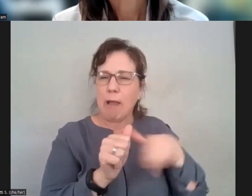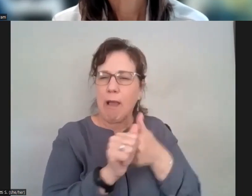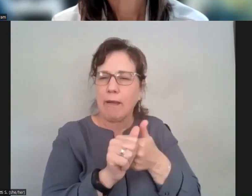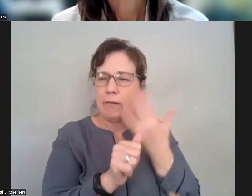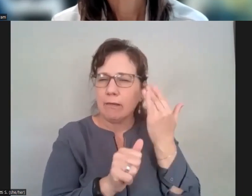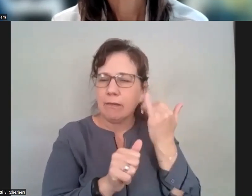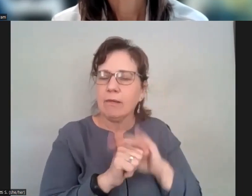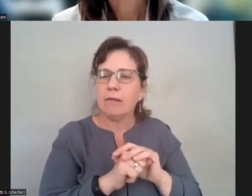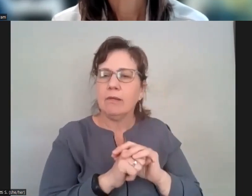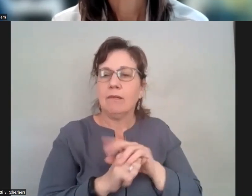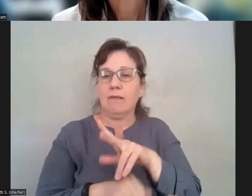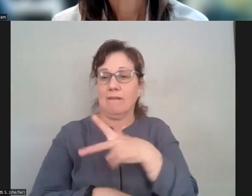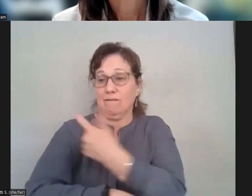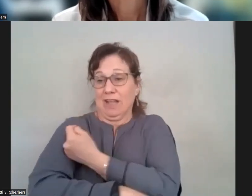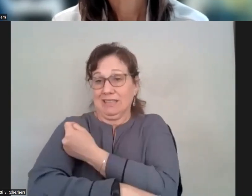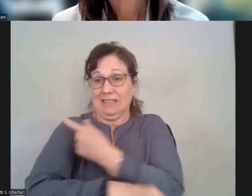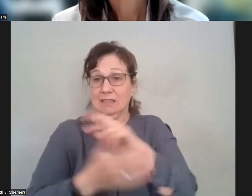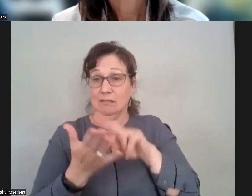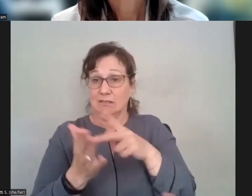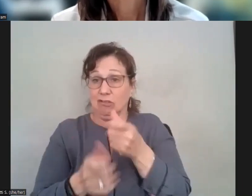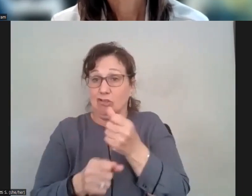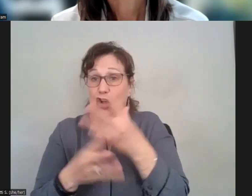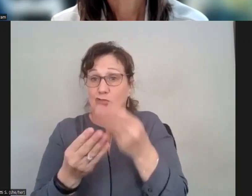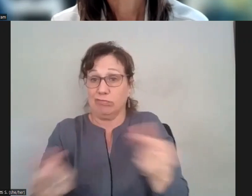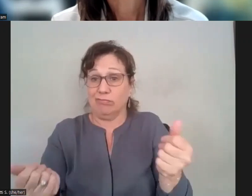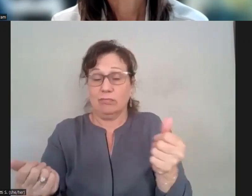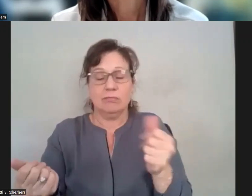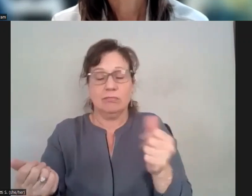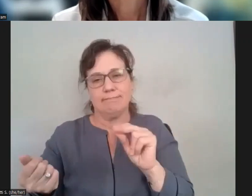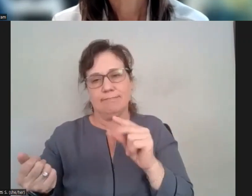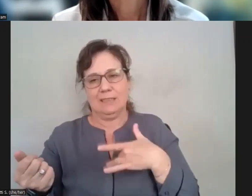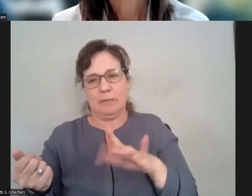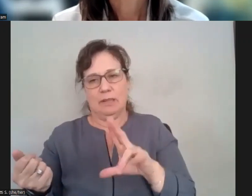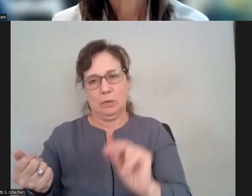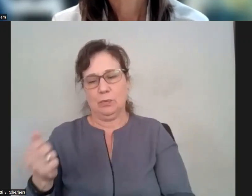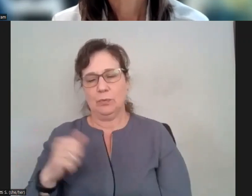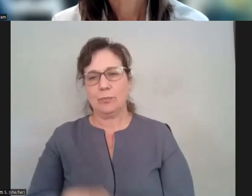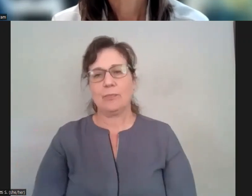typically the vaccine does not get rid of the HPV that you already have. Okay.